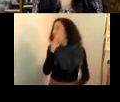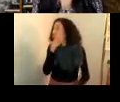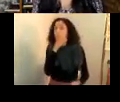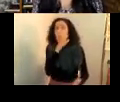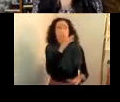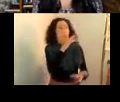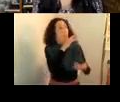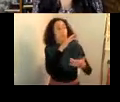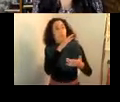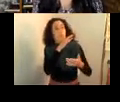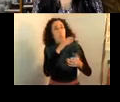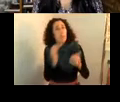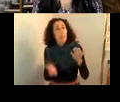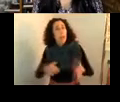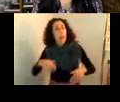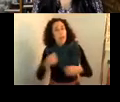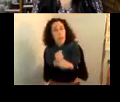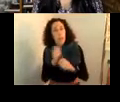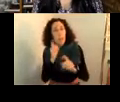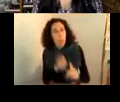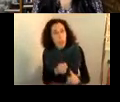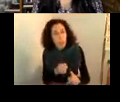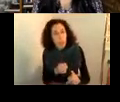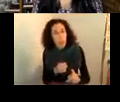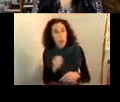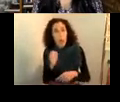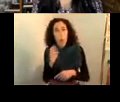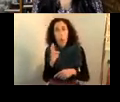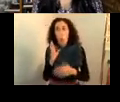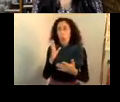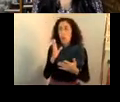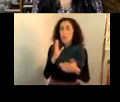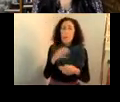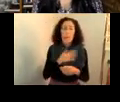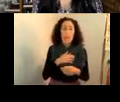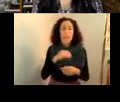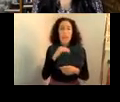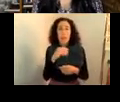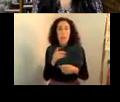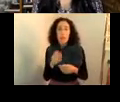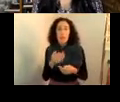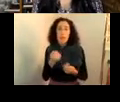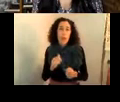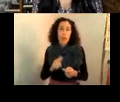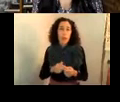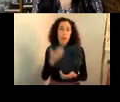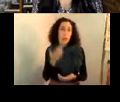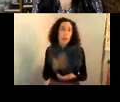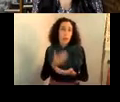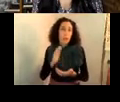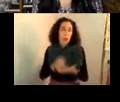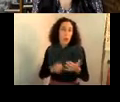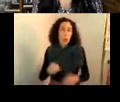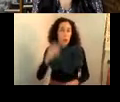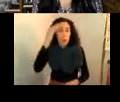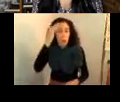needs to be made? Or am I trying to demonstrate my knowledge? We don't need to demonstrate that. Everyone here has wisdom. We all are gonna honor that. We